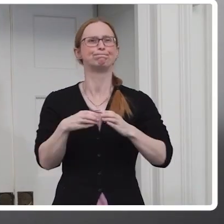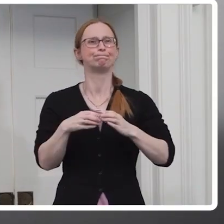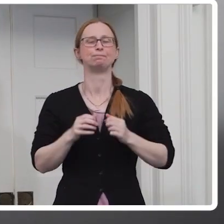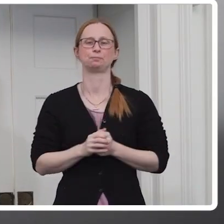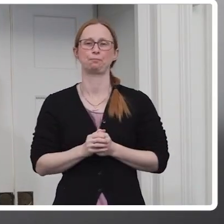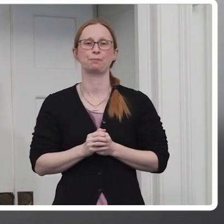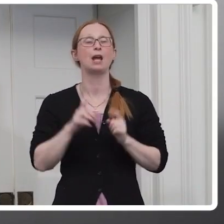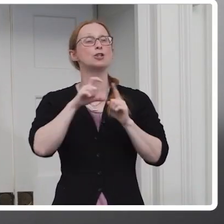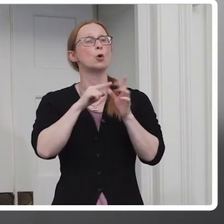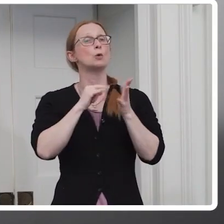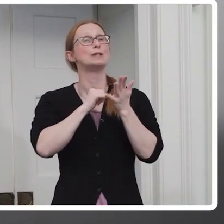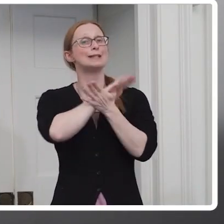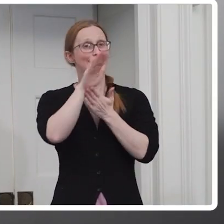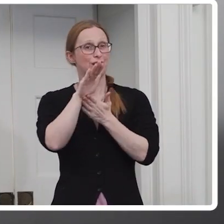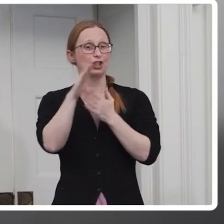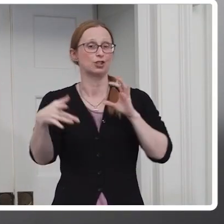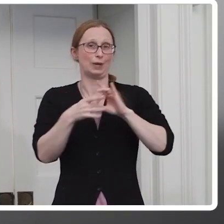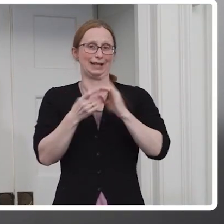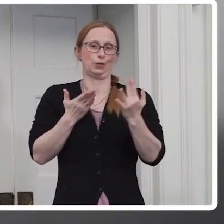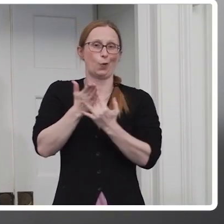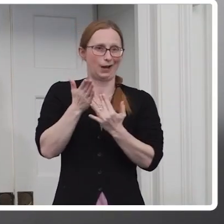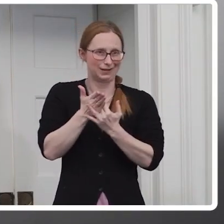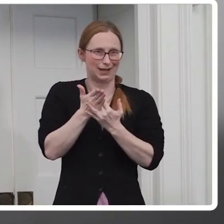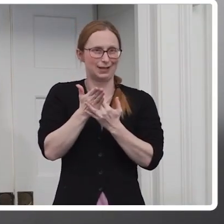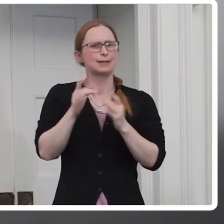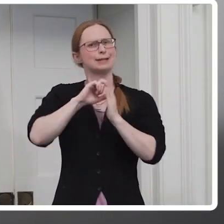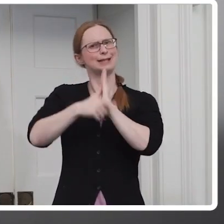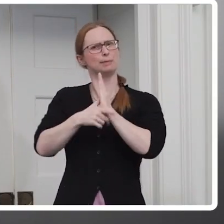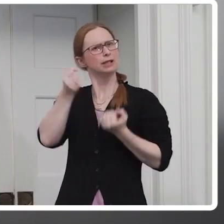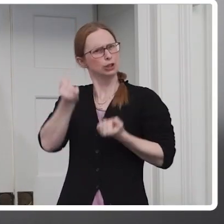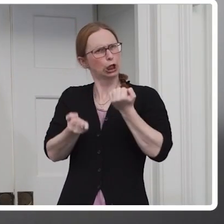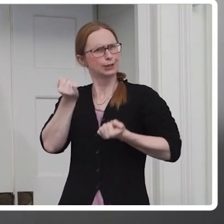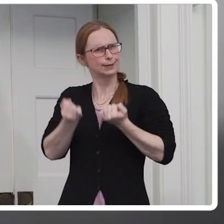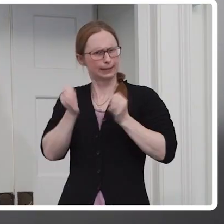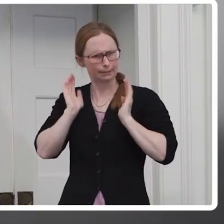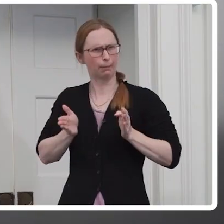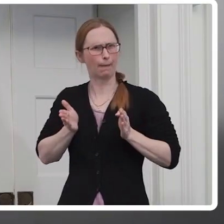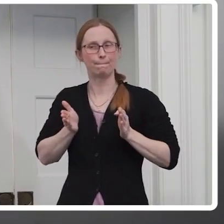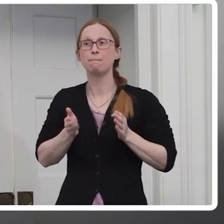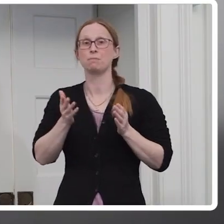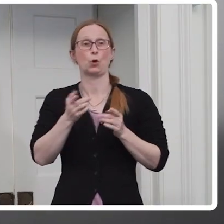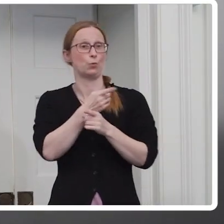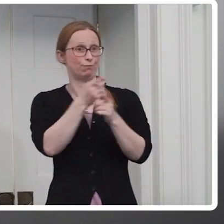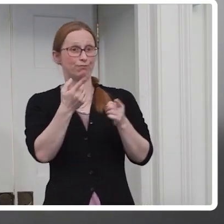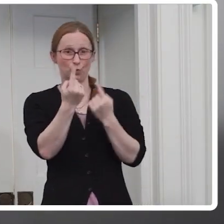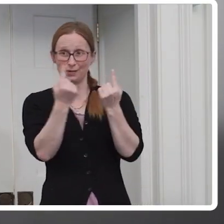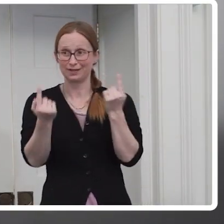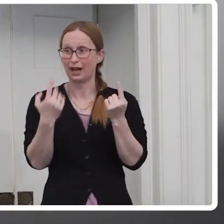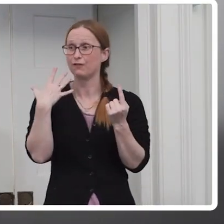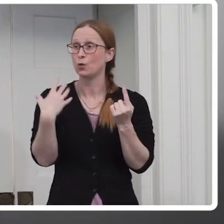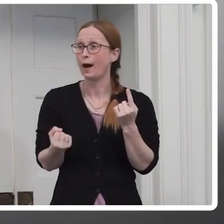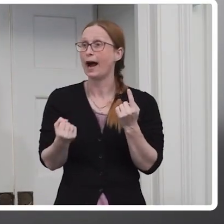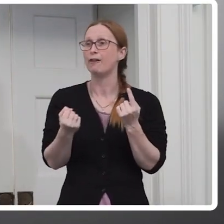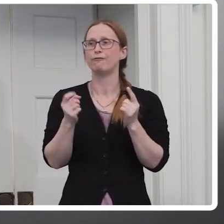solidarity. DASH, we are about access and we are about disability justice. So what you